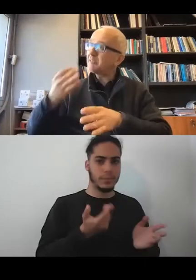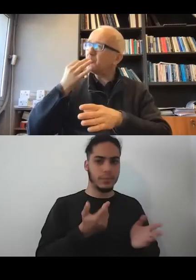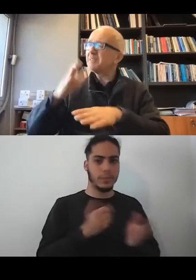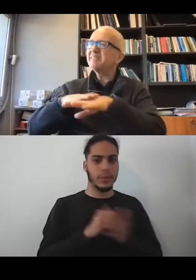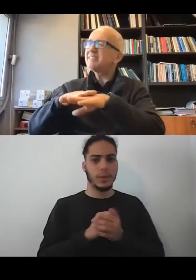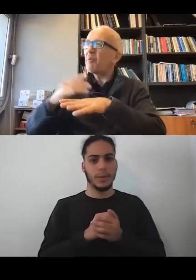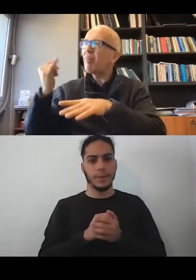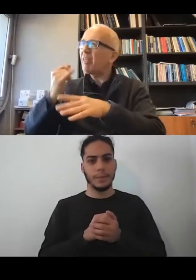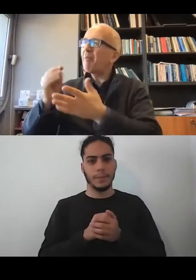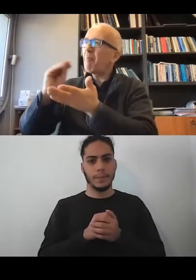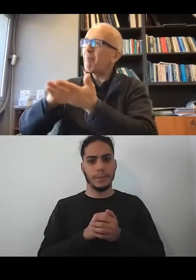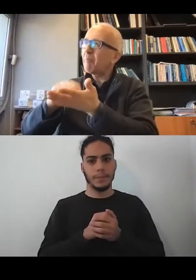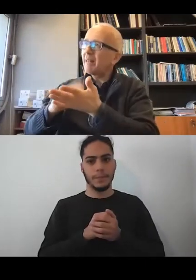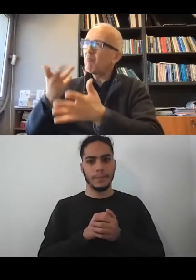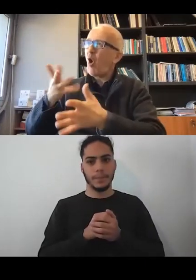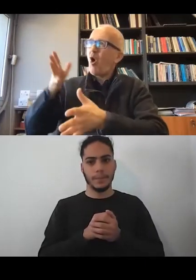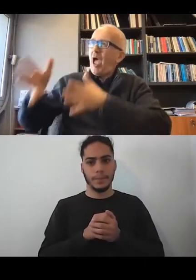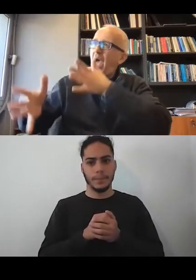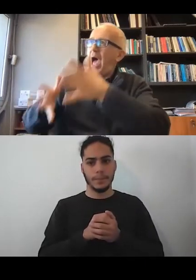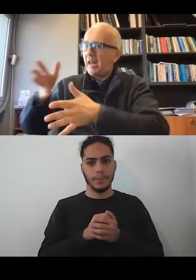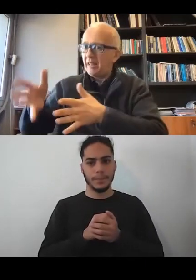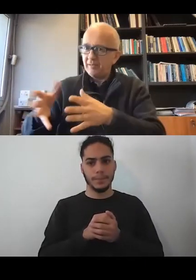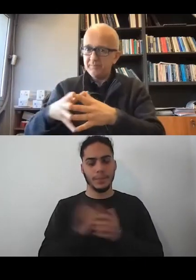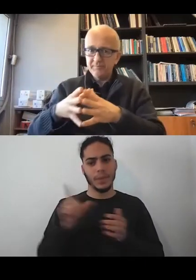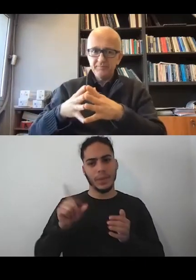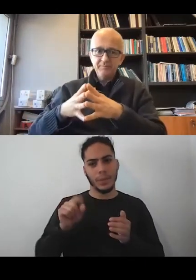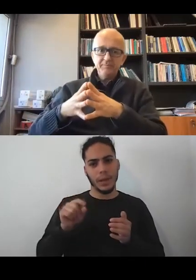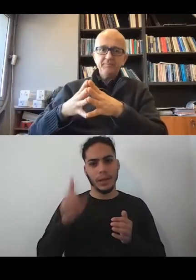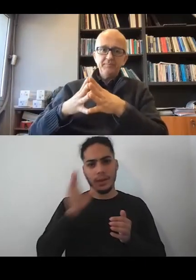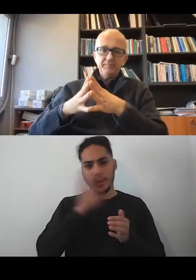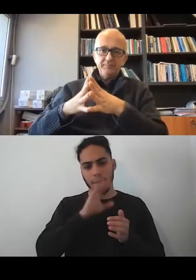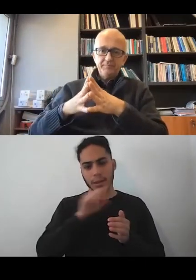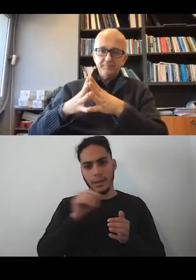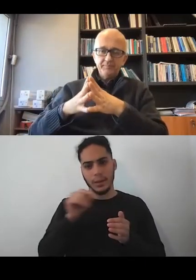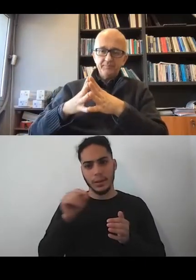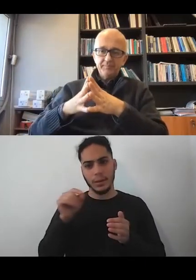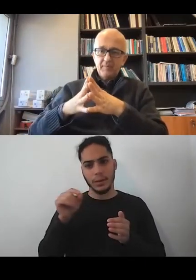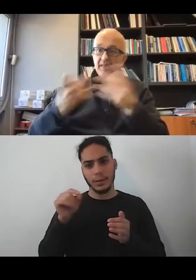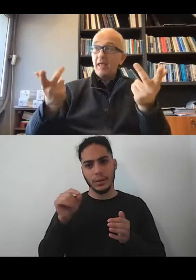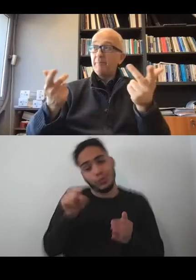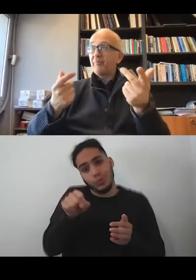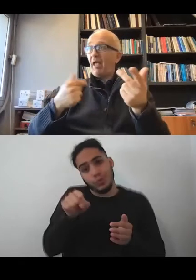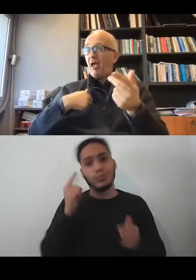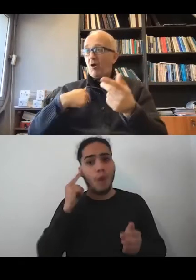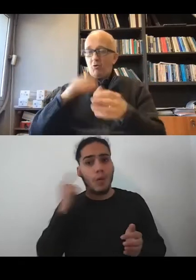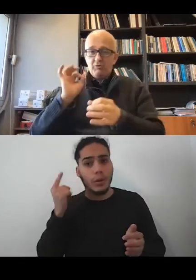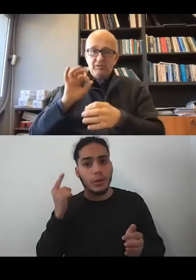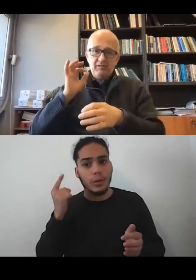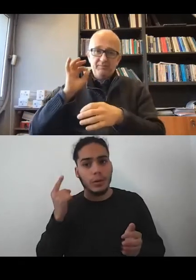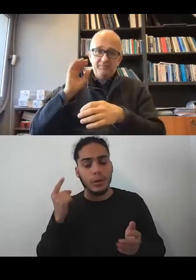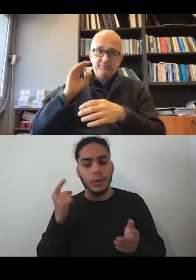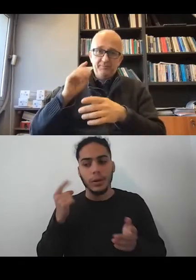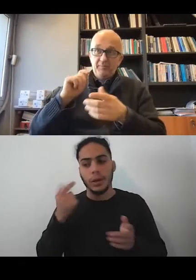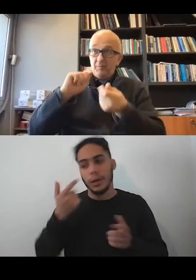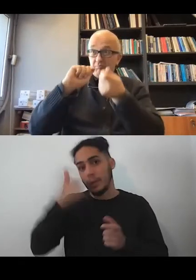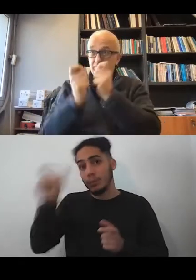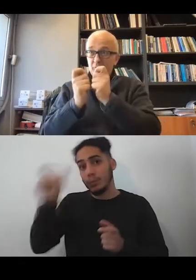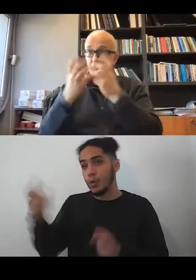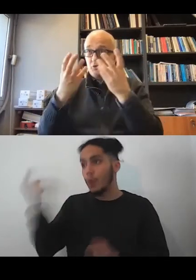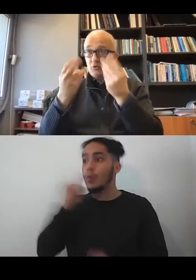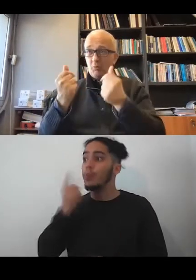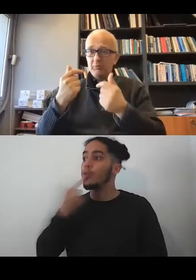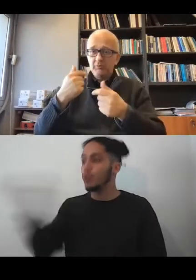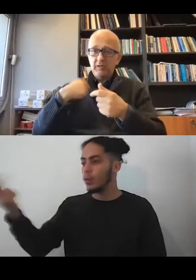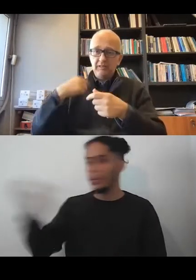And if you're addressed as a hearing person by a deaf person, that you can